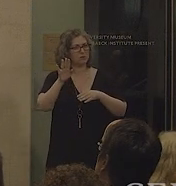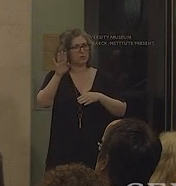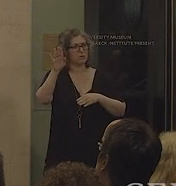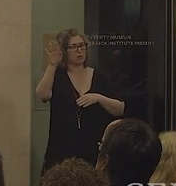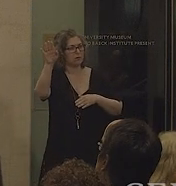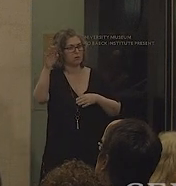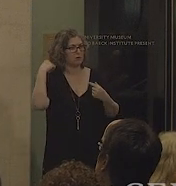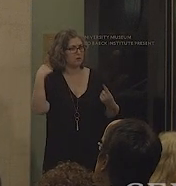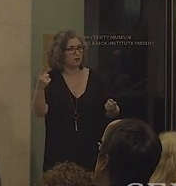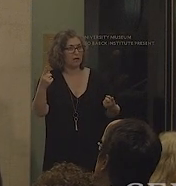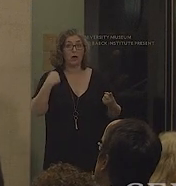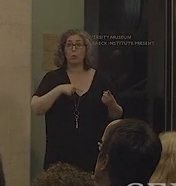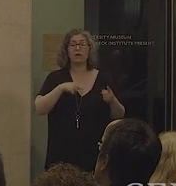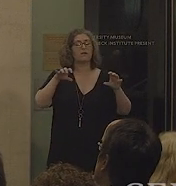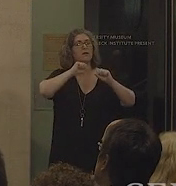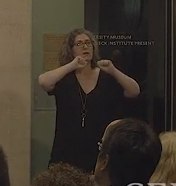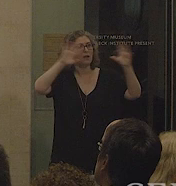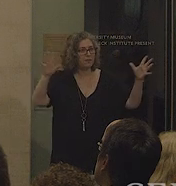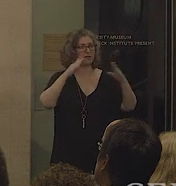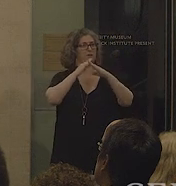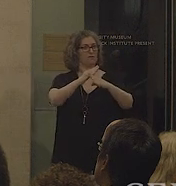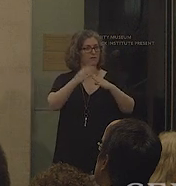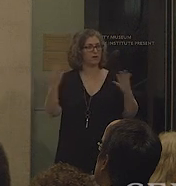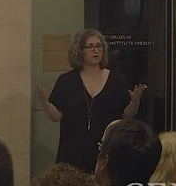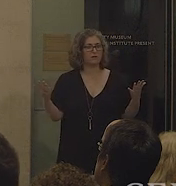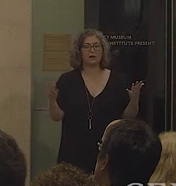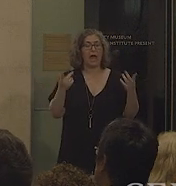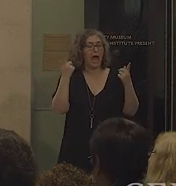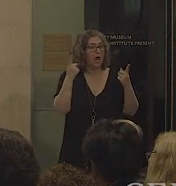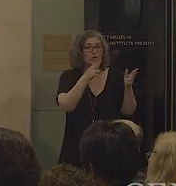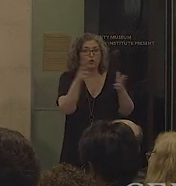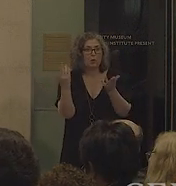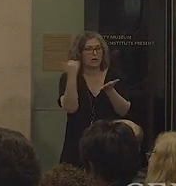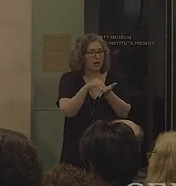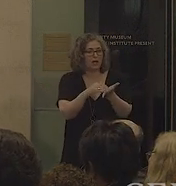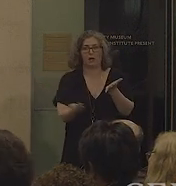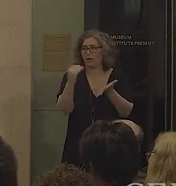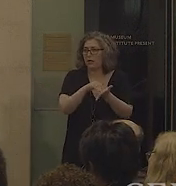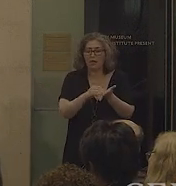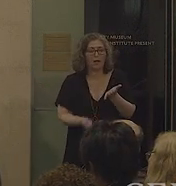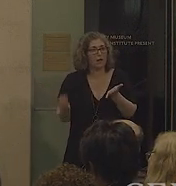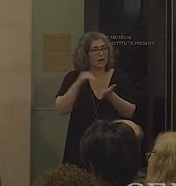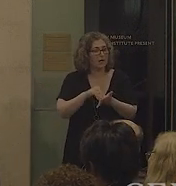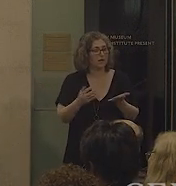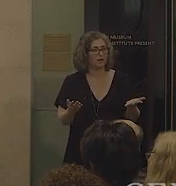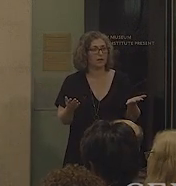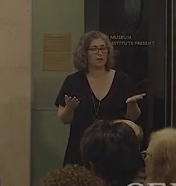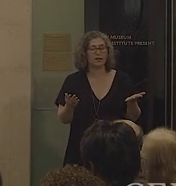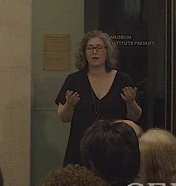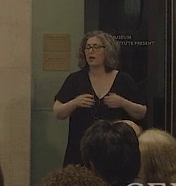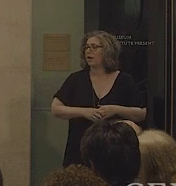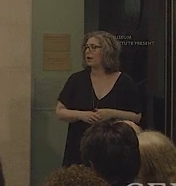escalating, and we have done nothing about it. Incidents after incidents after incidents. And what I